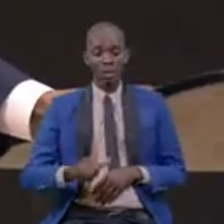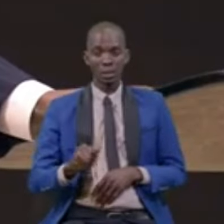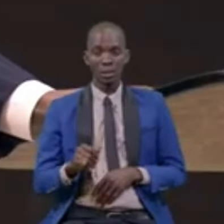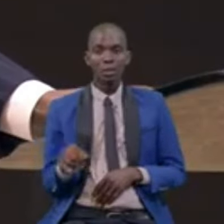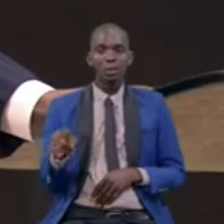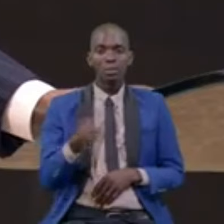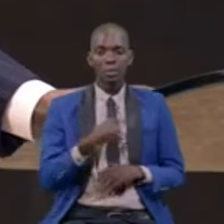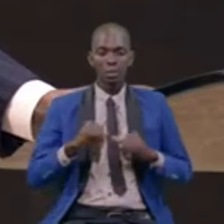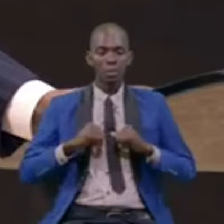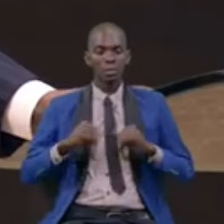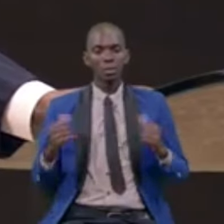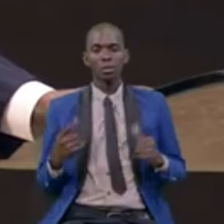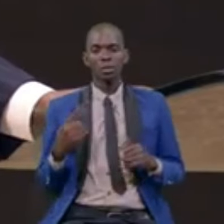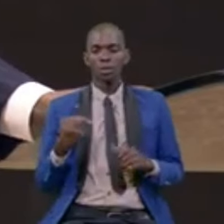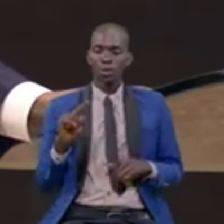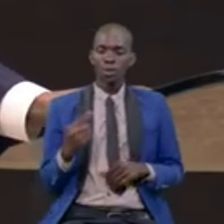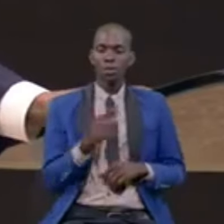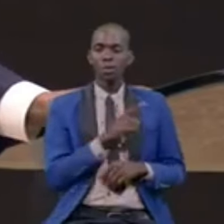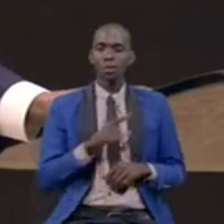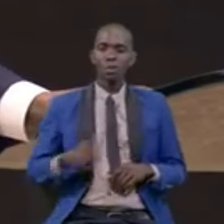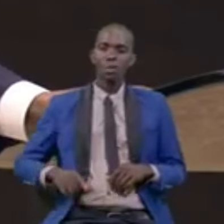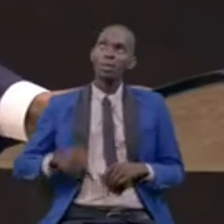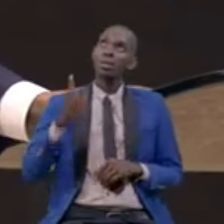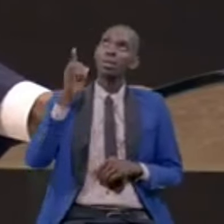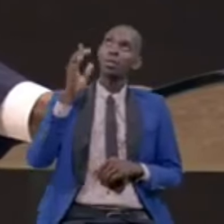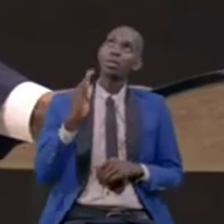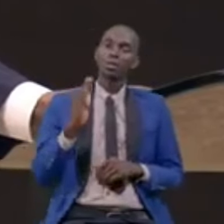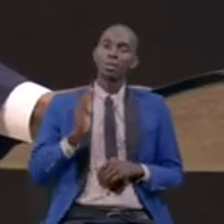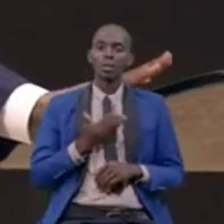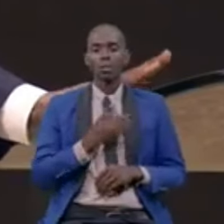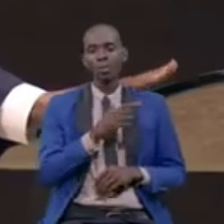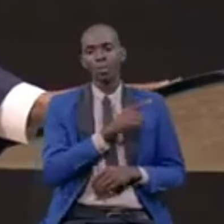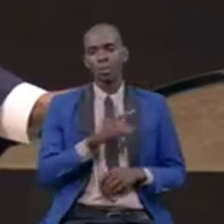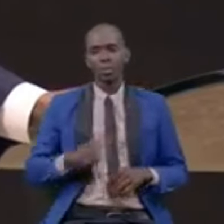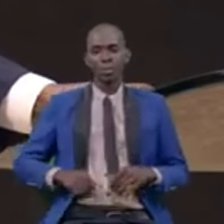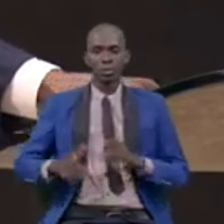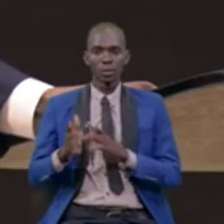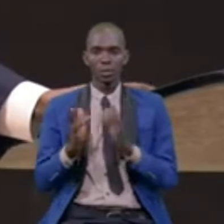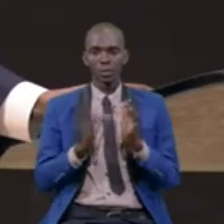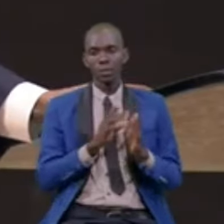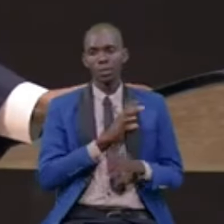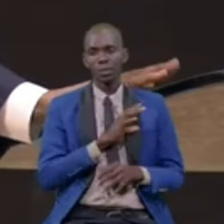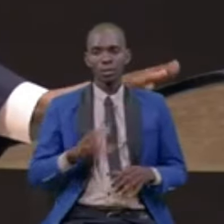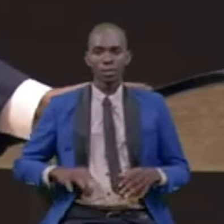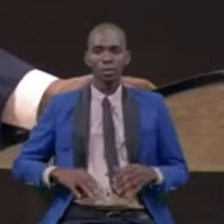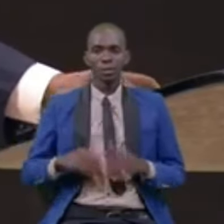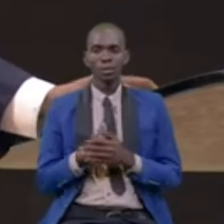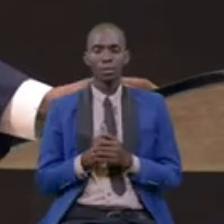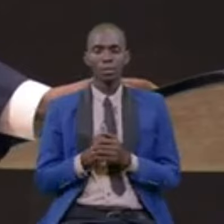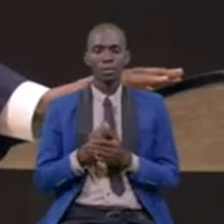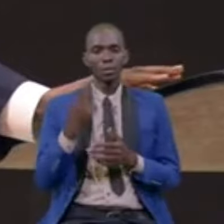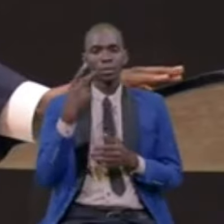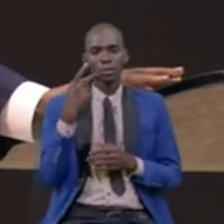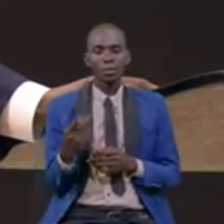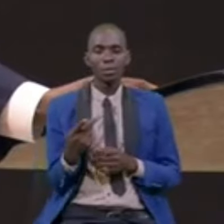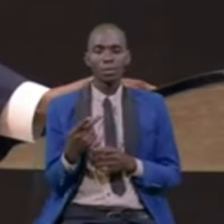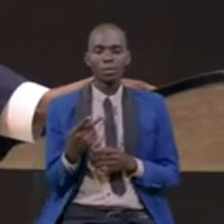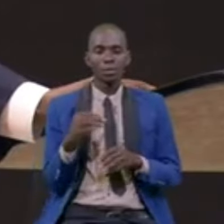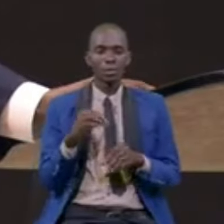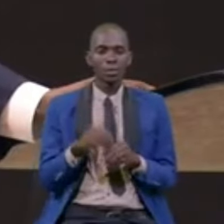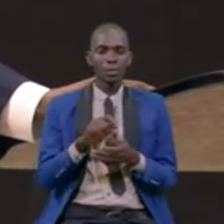only Lord God, our Lord Jesus Christ. We're looking at verse